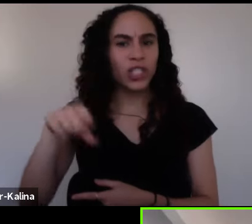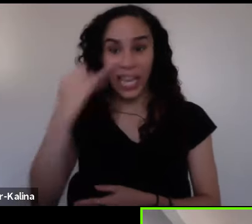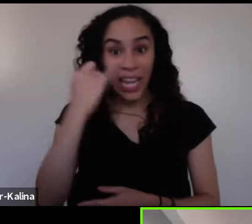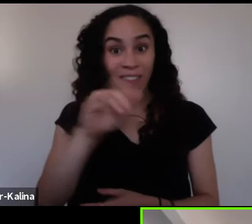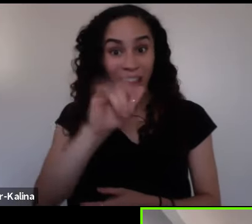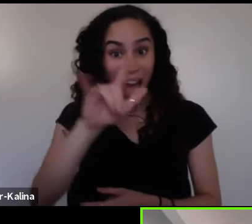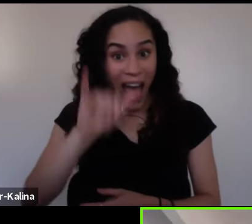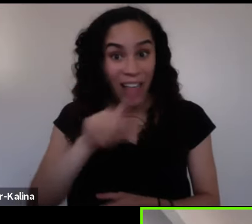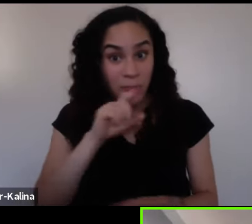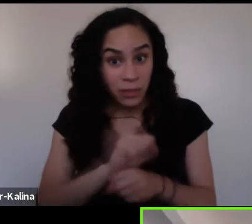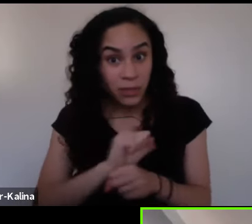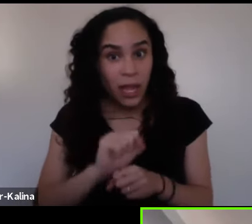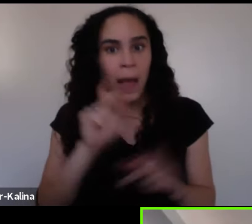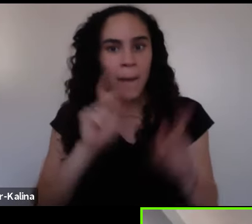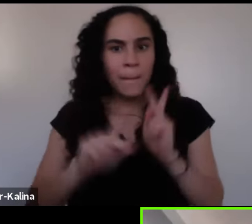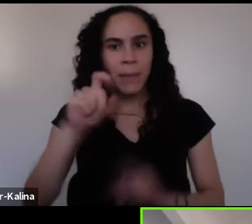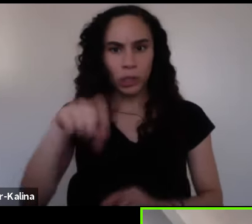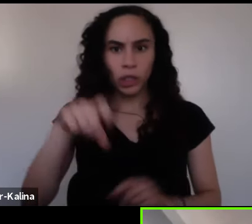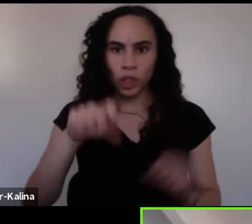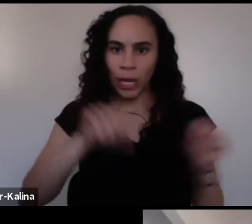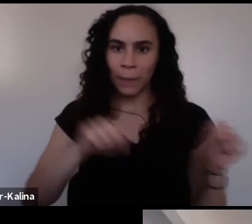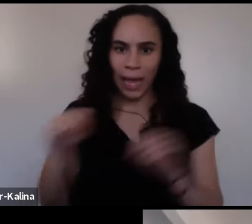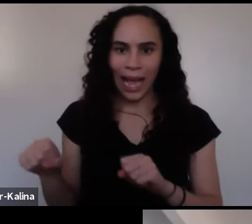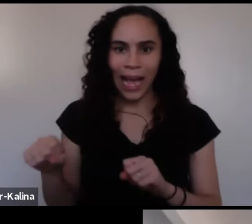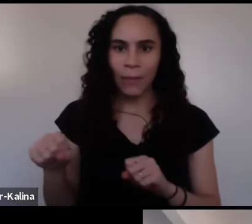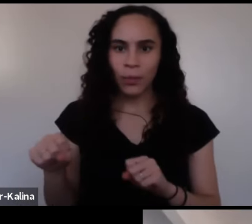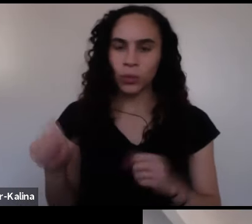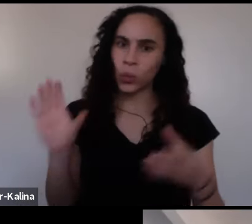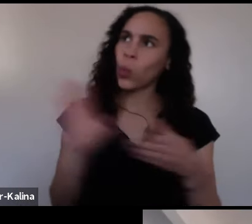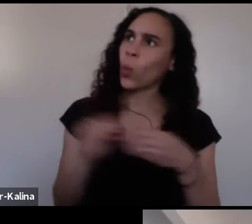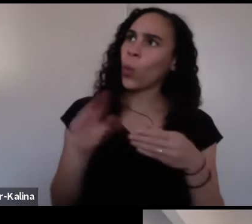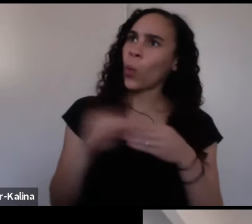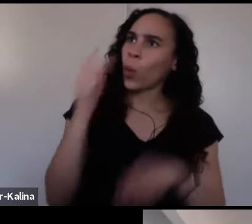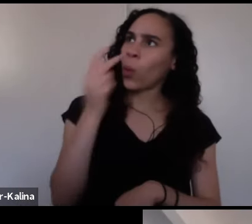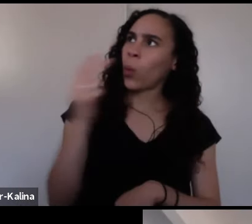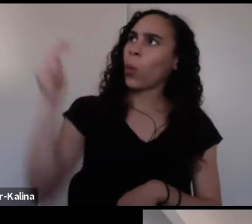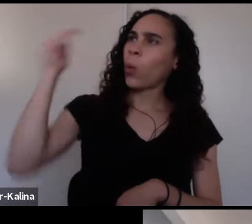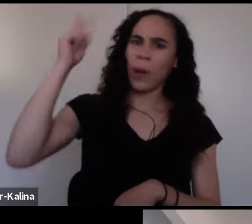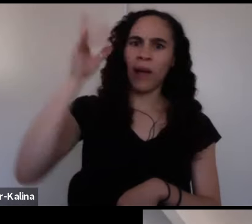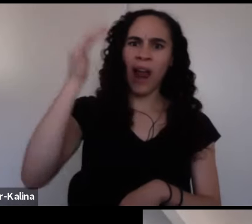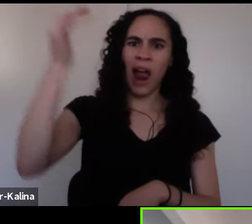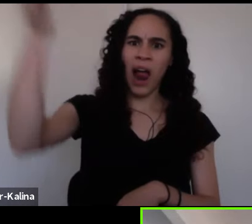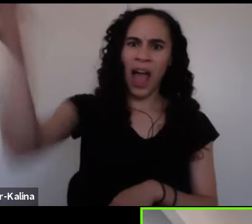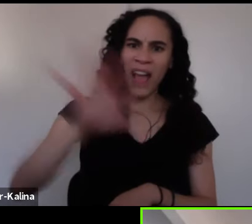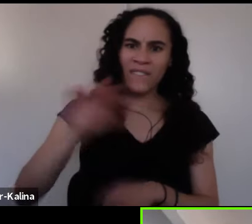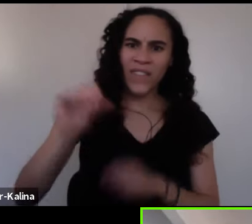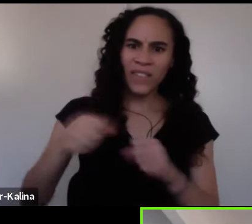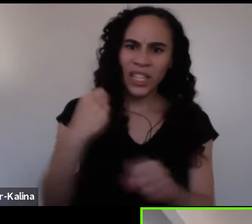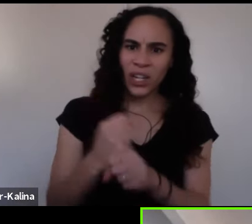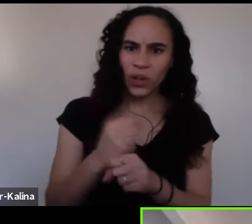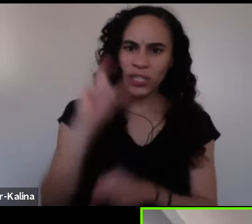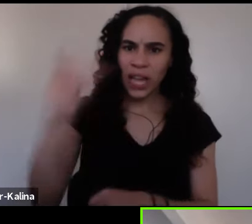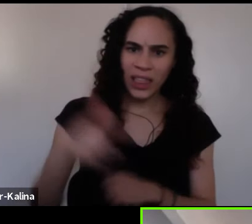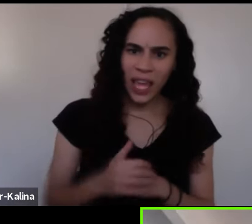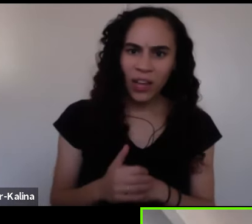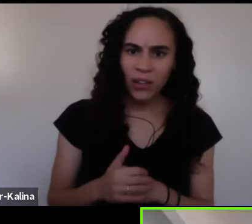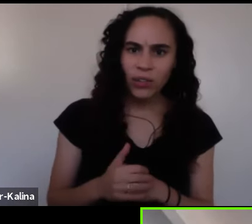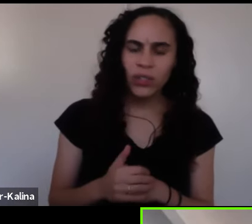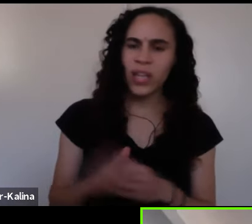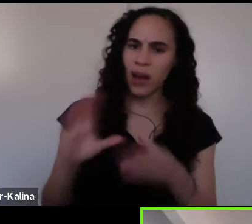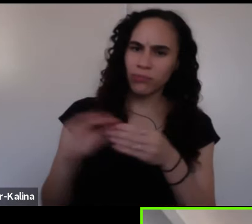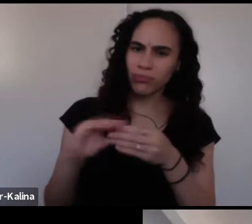you 50 years later, you know, and talk about you in that way. I think that that's what allies are.